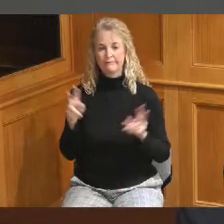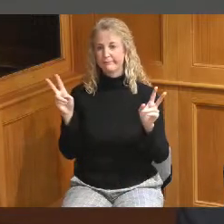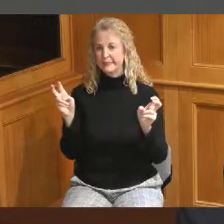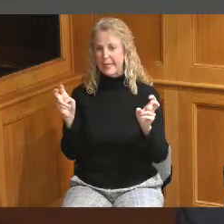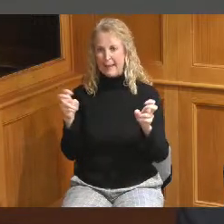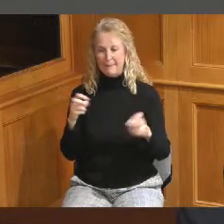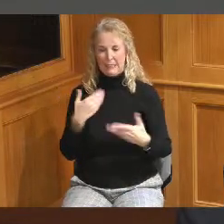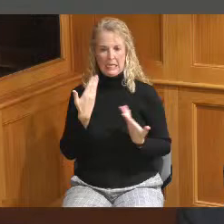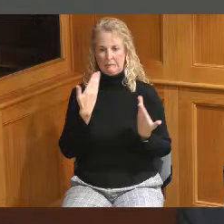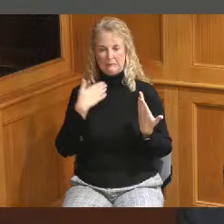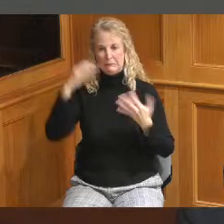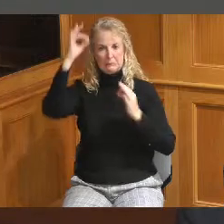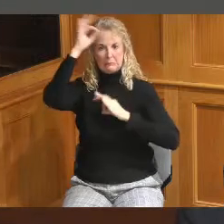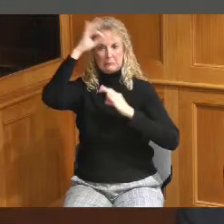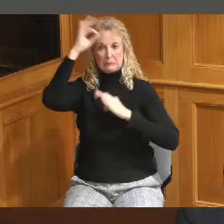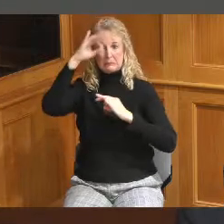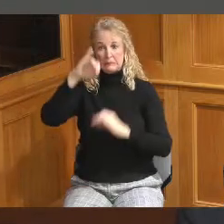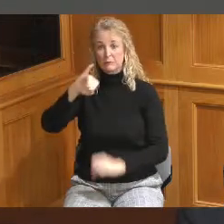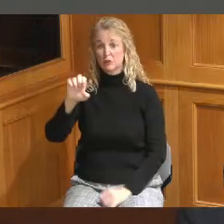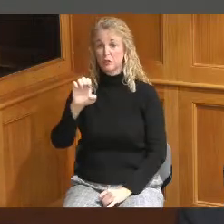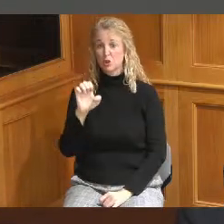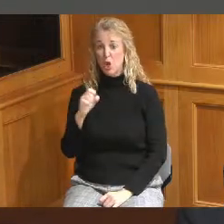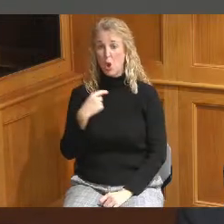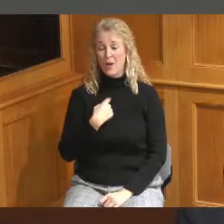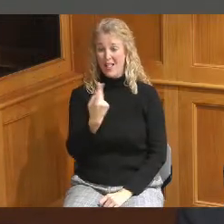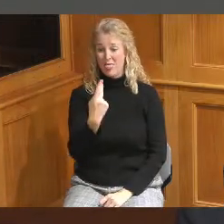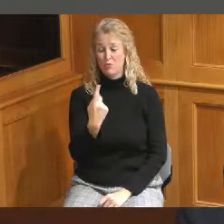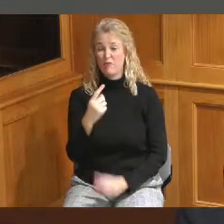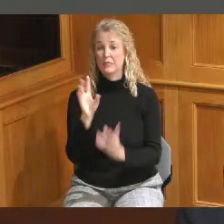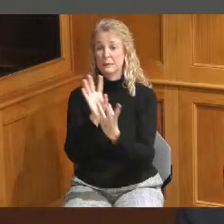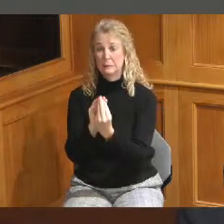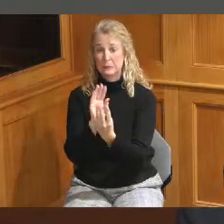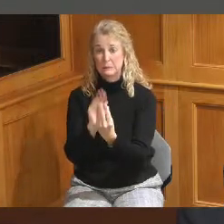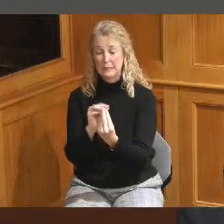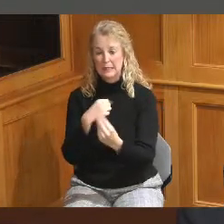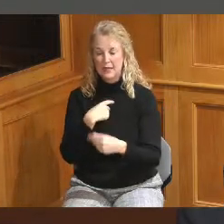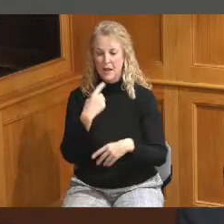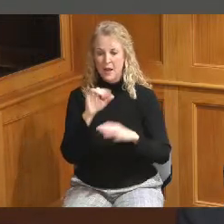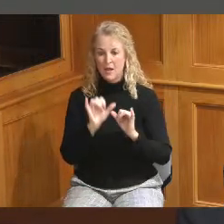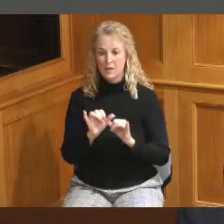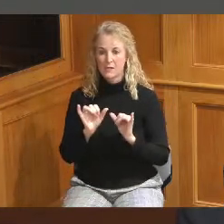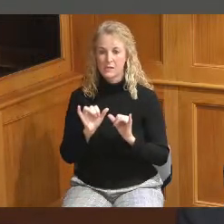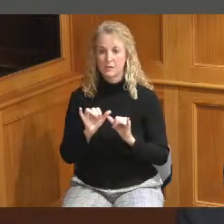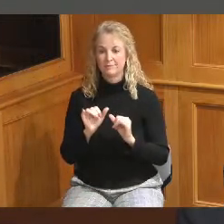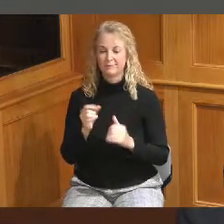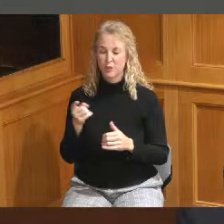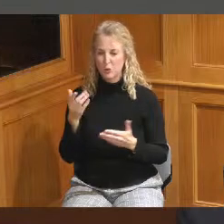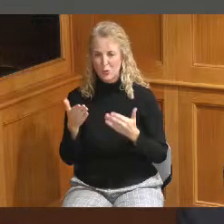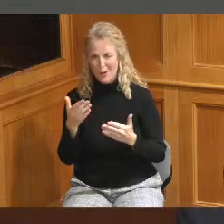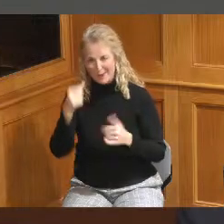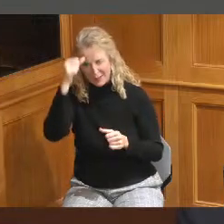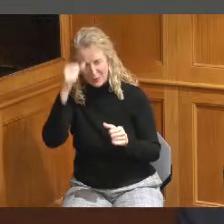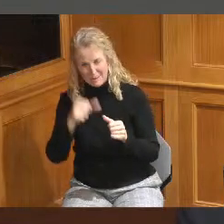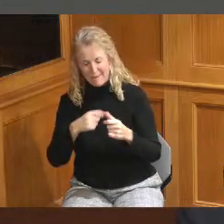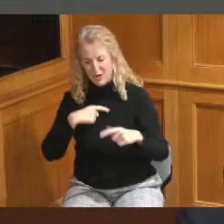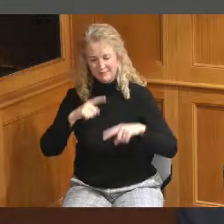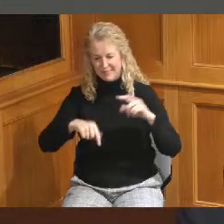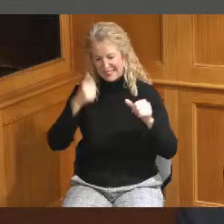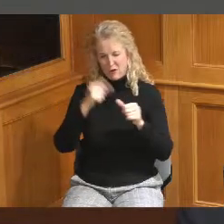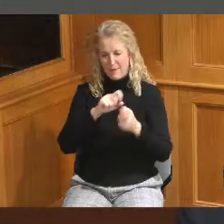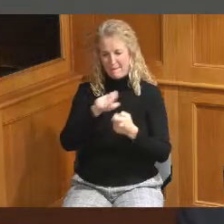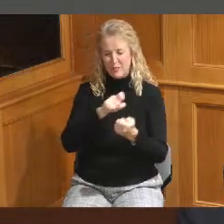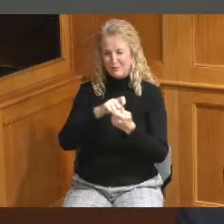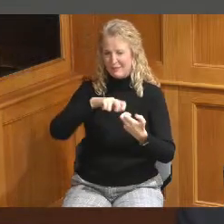of involvement in. So Joe and I were having one of our first meetings, and I just remember, Joe probably remember what the issue was. I can't.